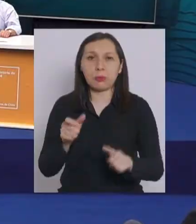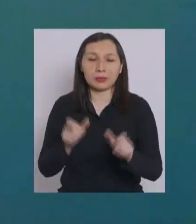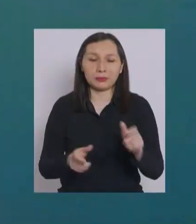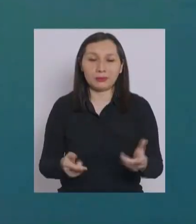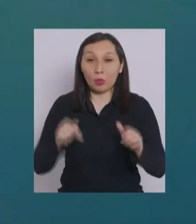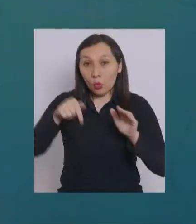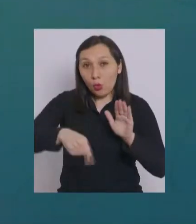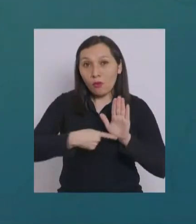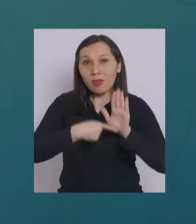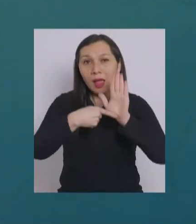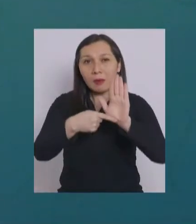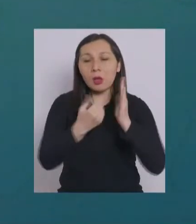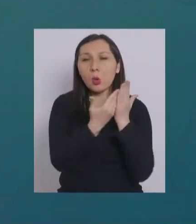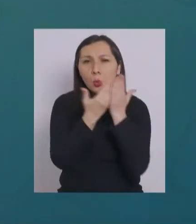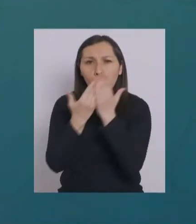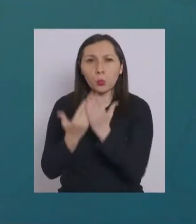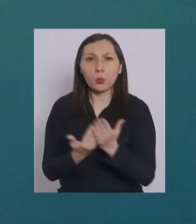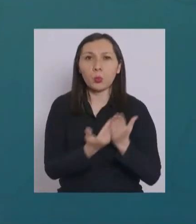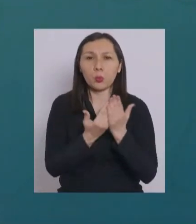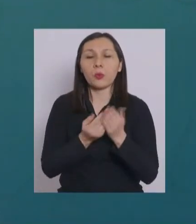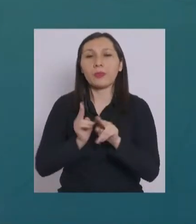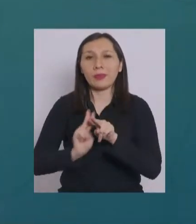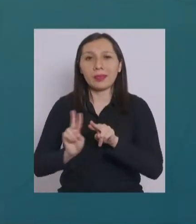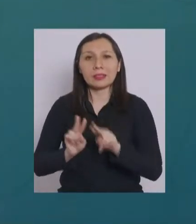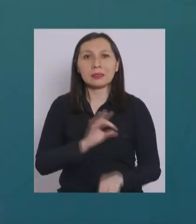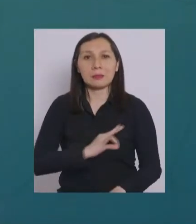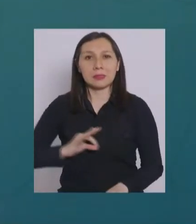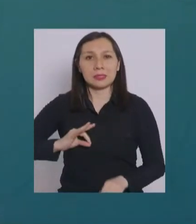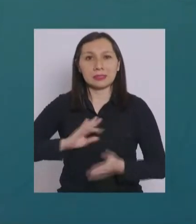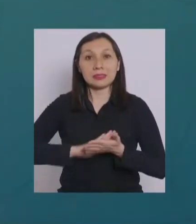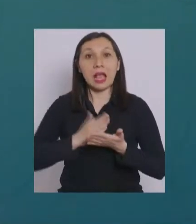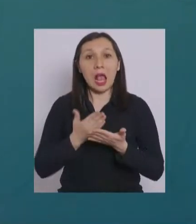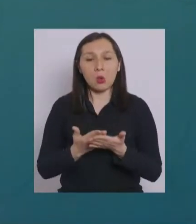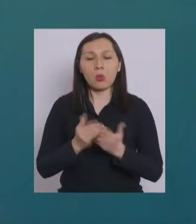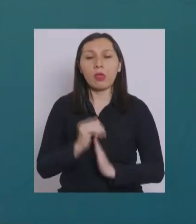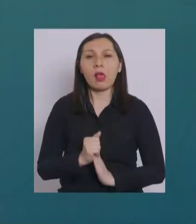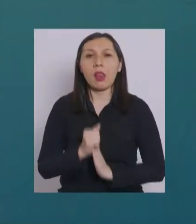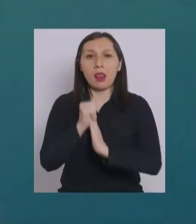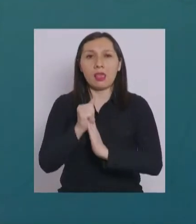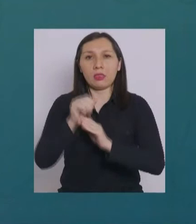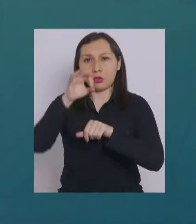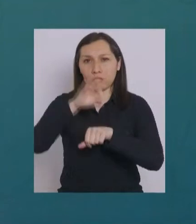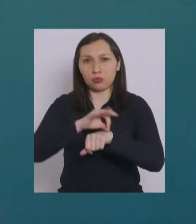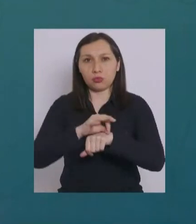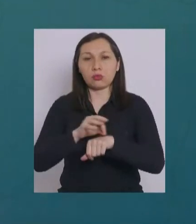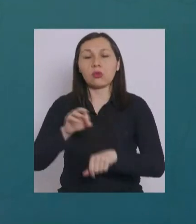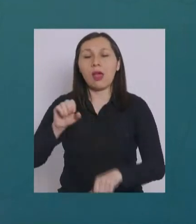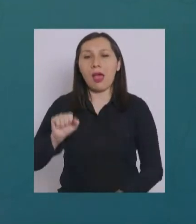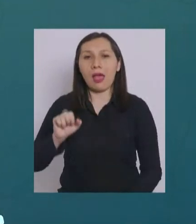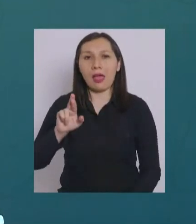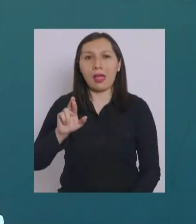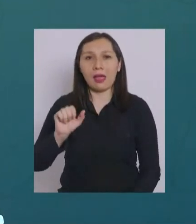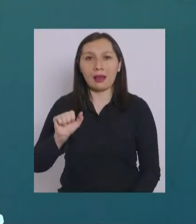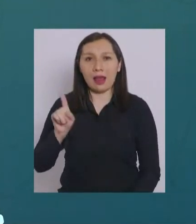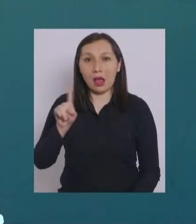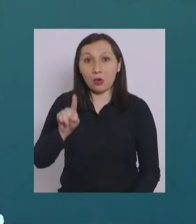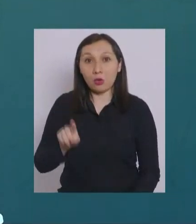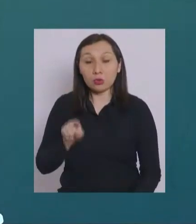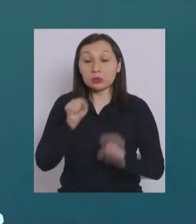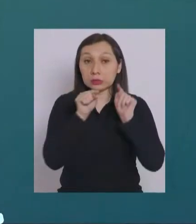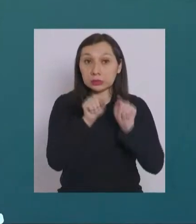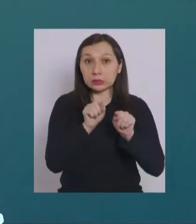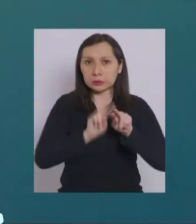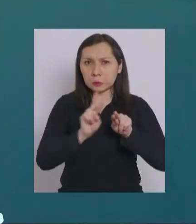many persons. Today, we would like to present to you a trial conducted by the Ministry of Health and led by Dr. Rafael